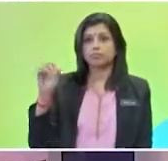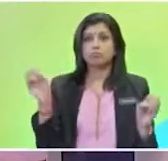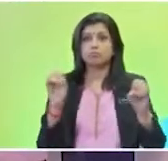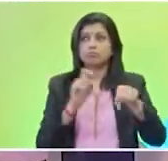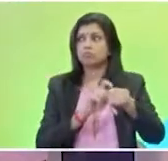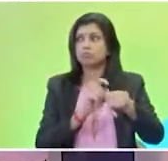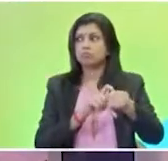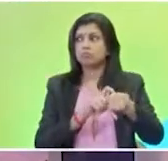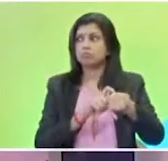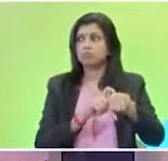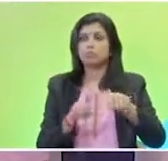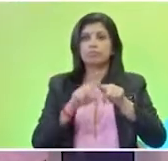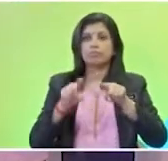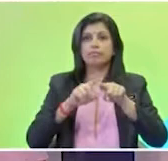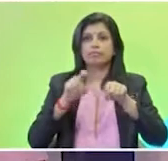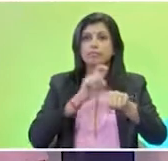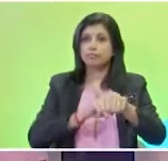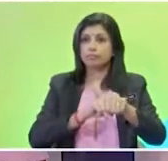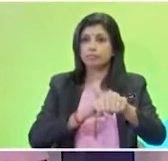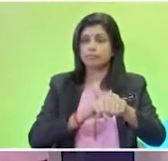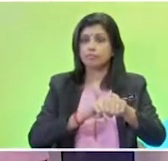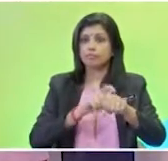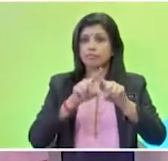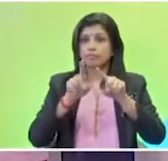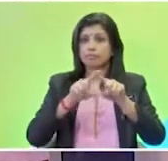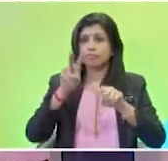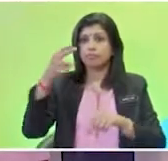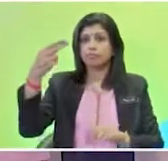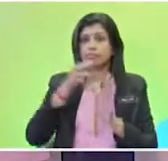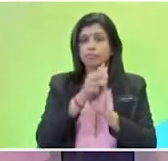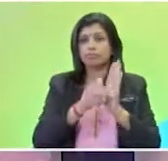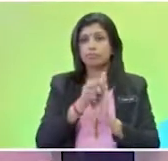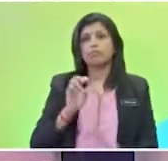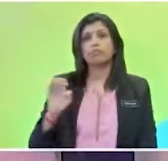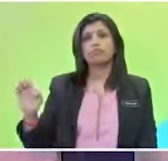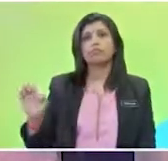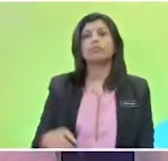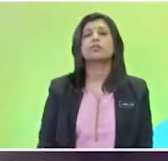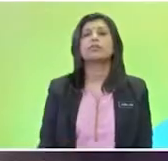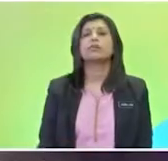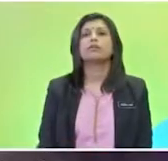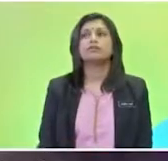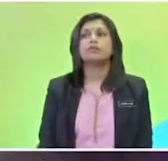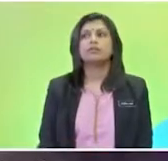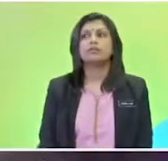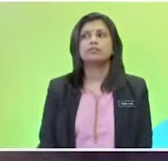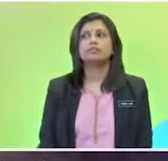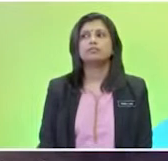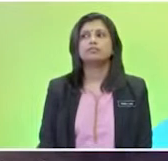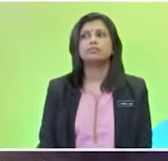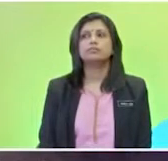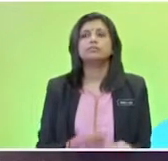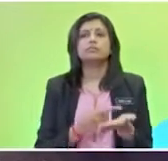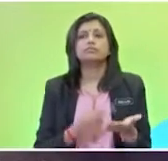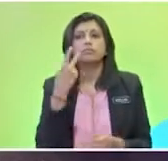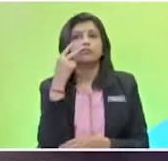time difference is two hours. Yes. And east. Wow, so, that's a riddle. But I have to figure out. Seeking country is